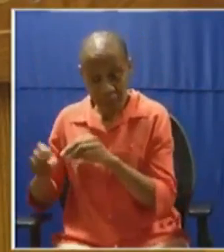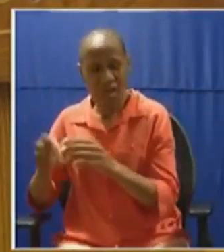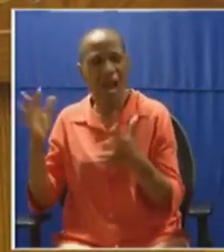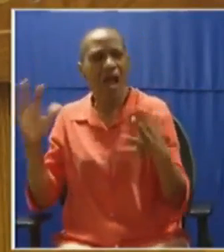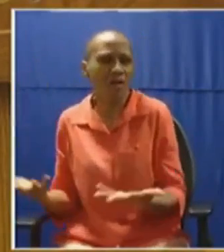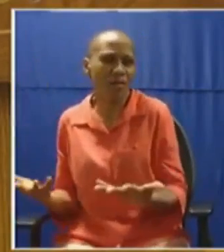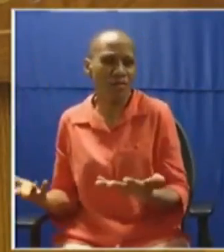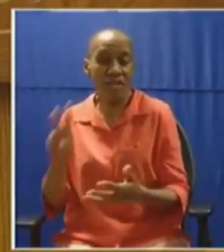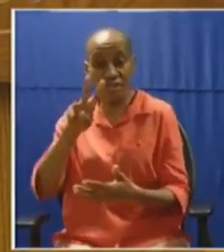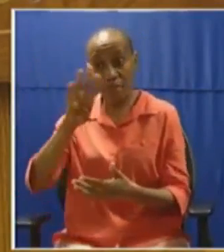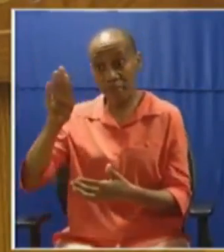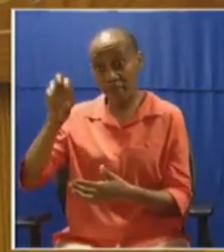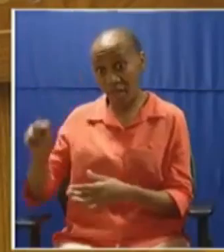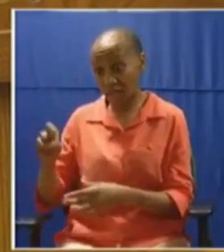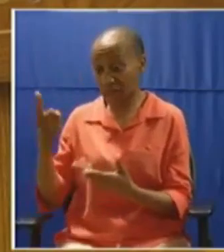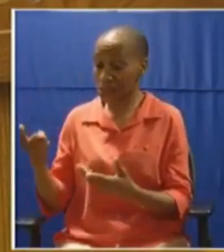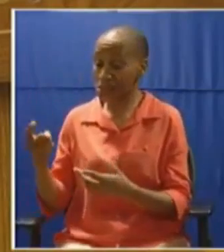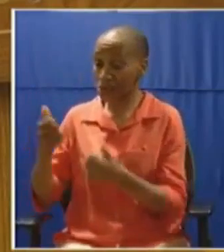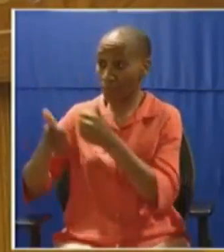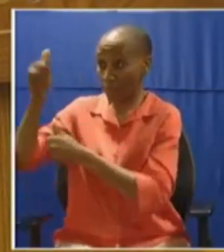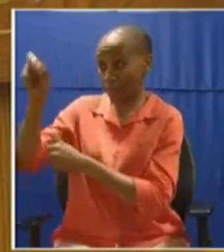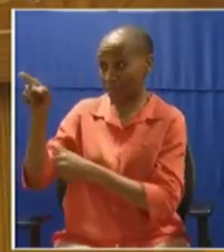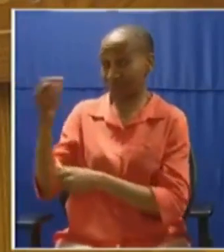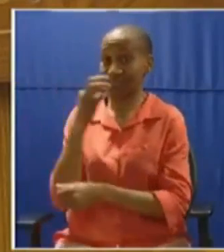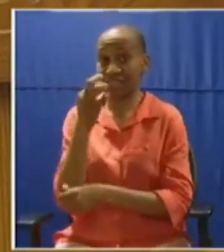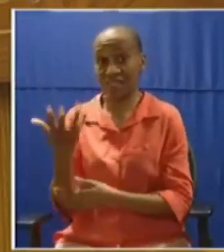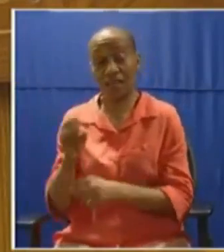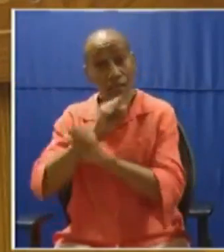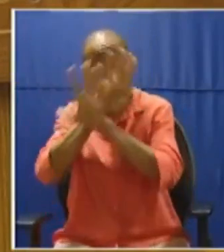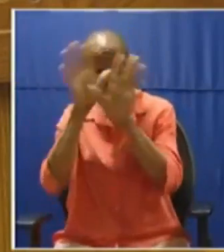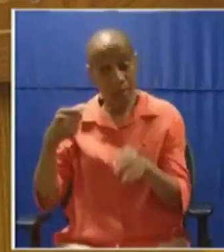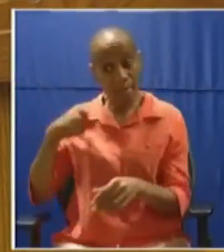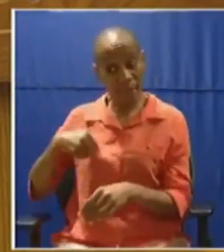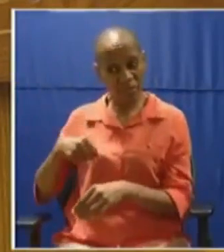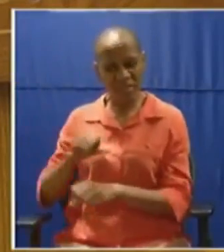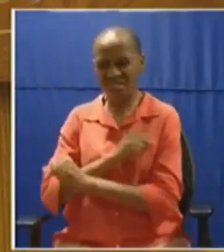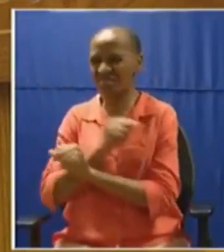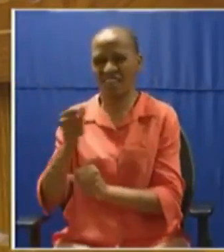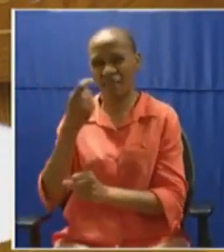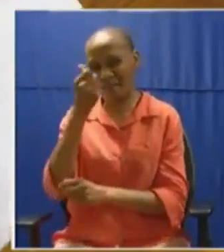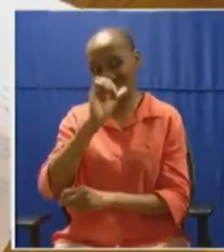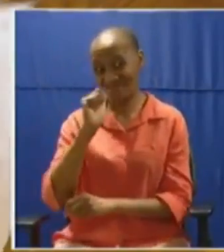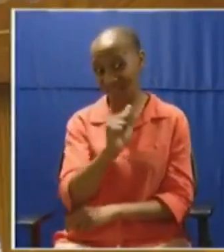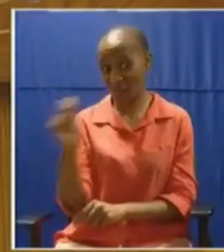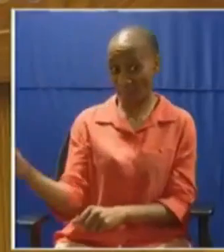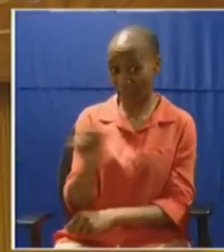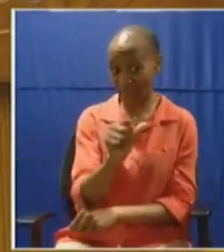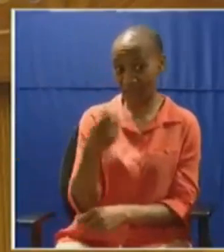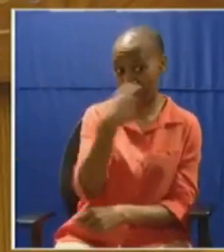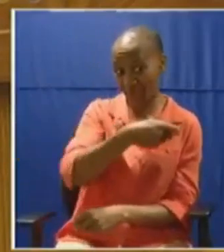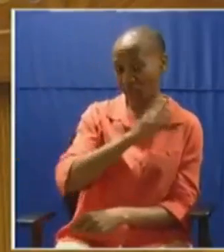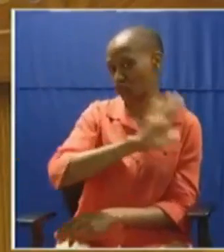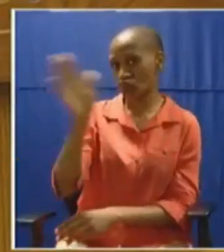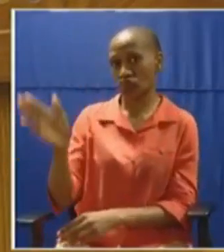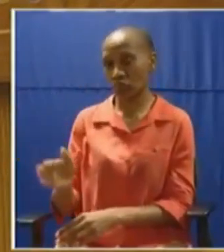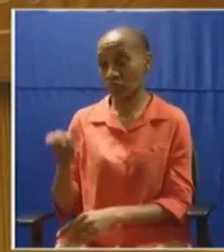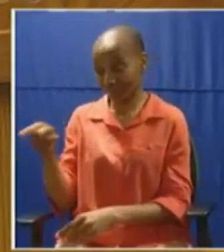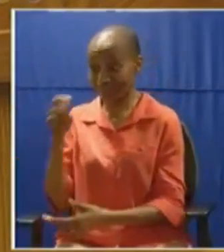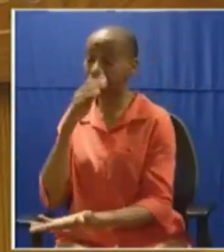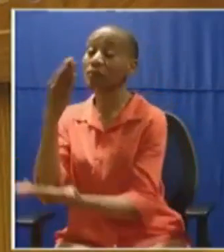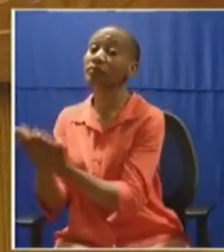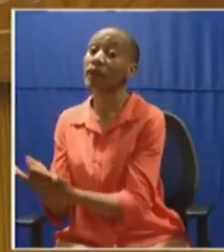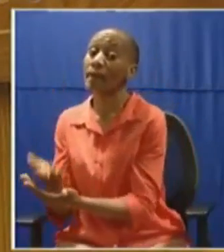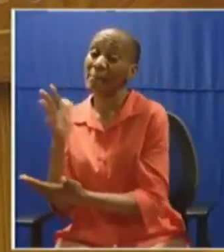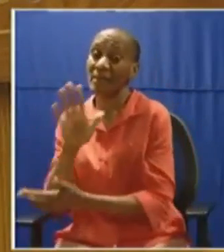of VBS has indicated that it is unlikely that municipalities will get their deposits back. He initially suggested that they might get